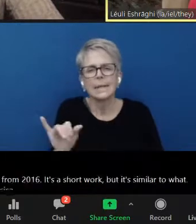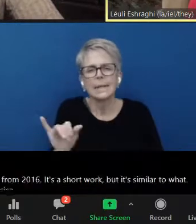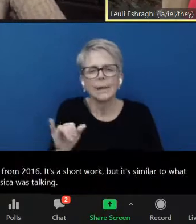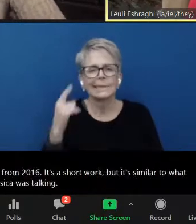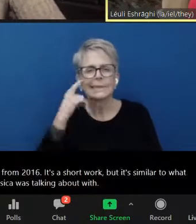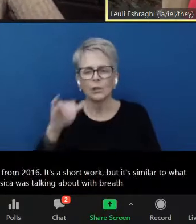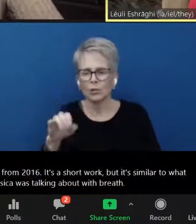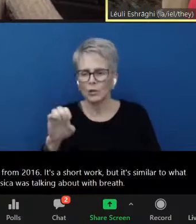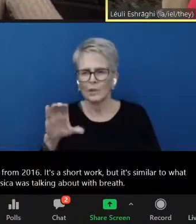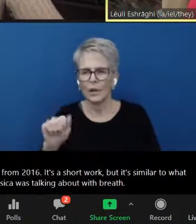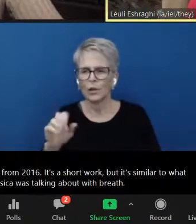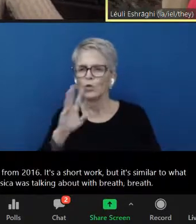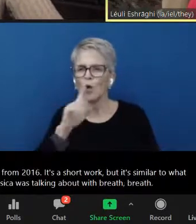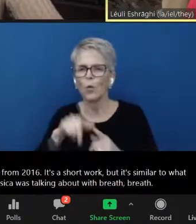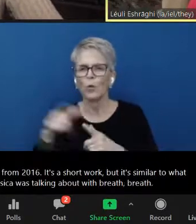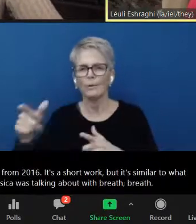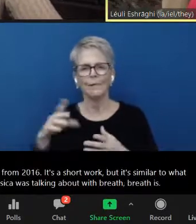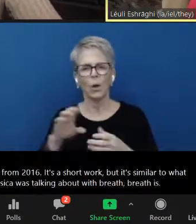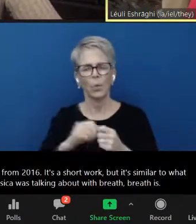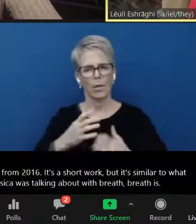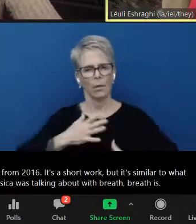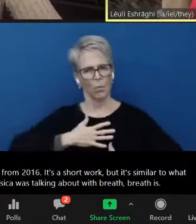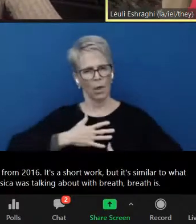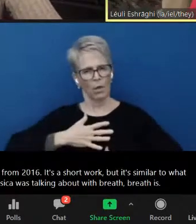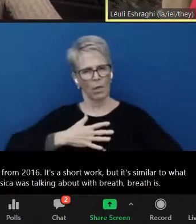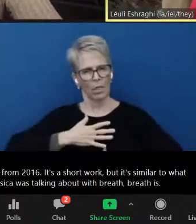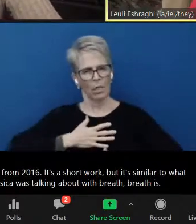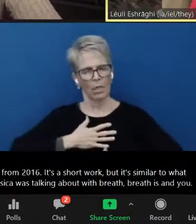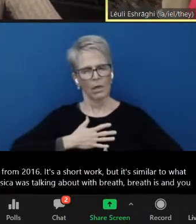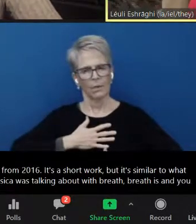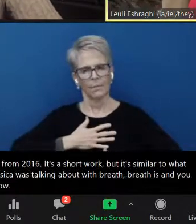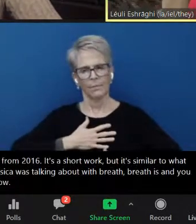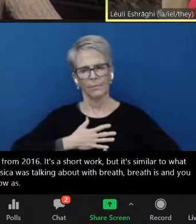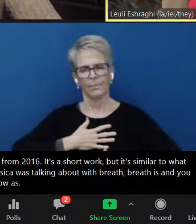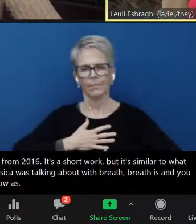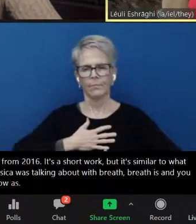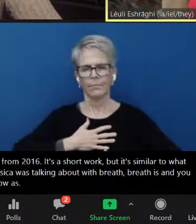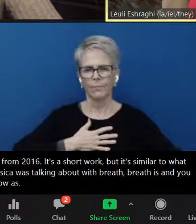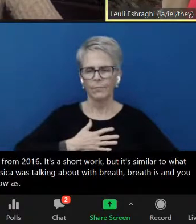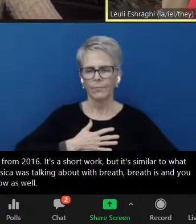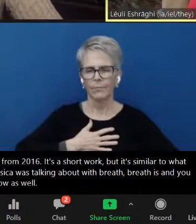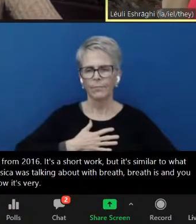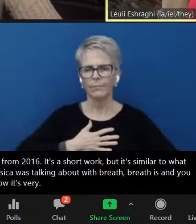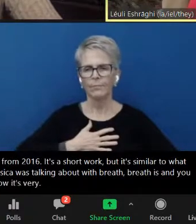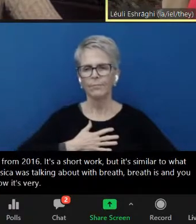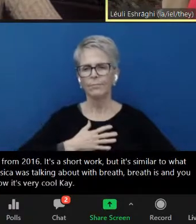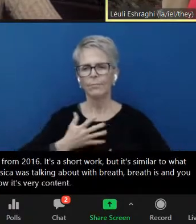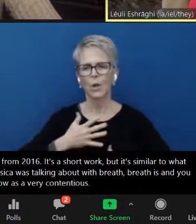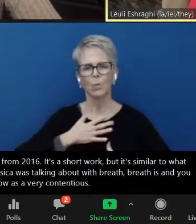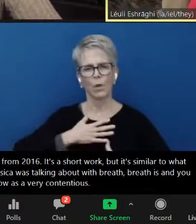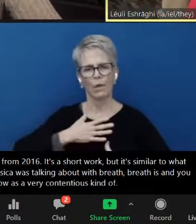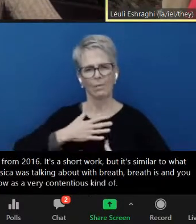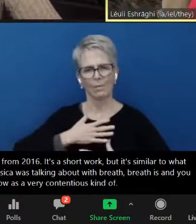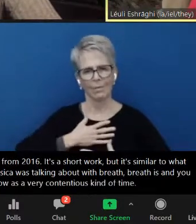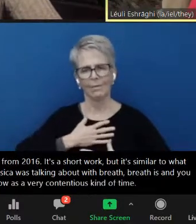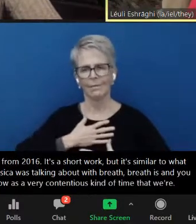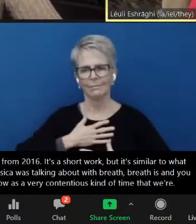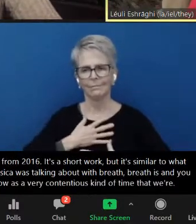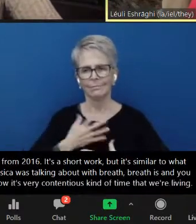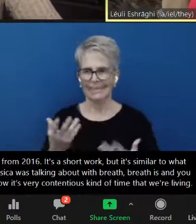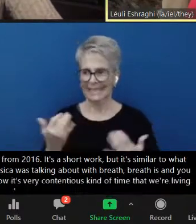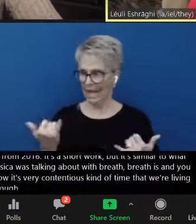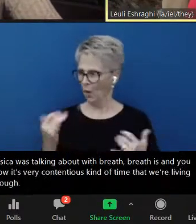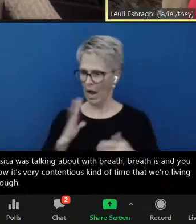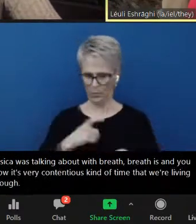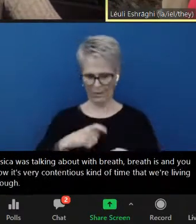was talking about with breath. Breath is, as a very contentious kind of time that we're living